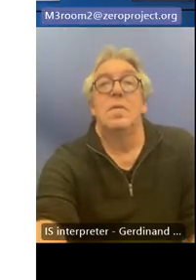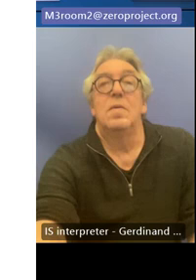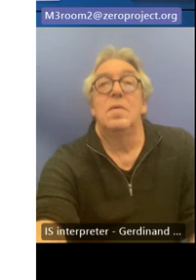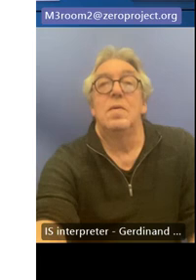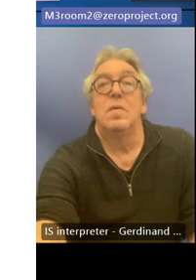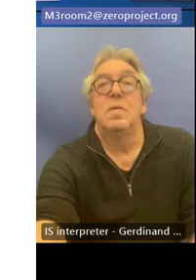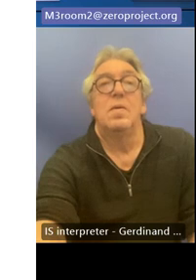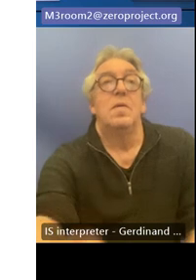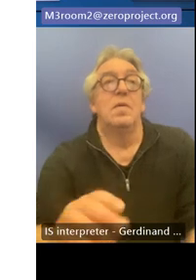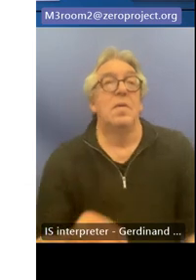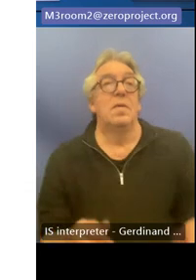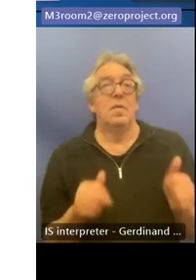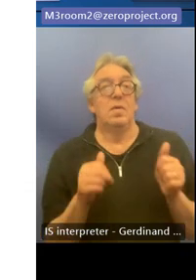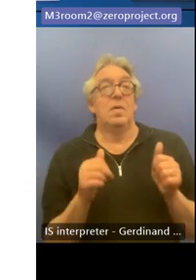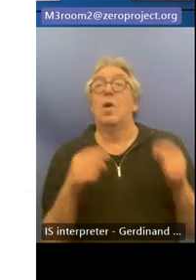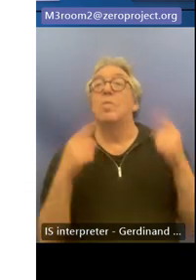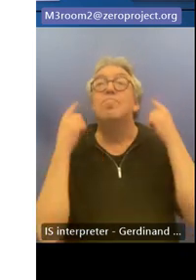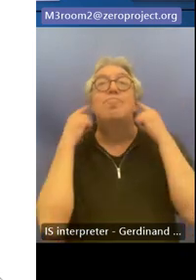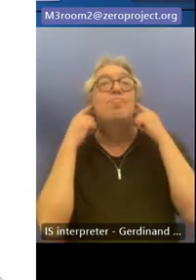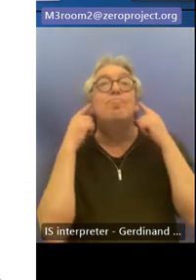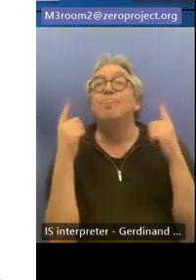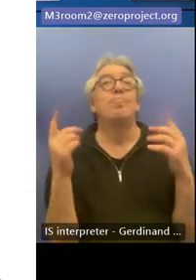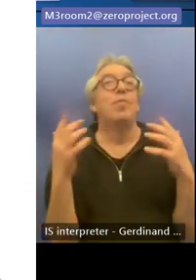Okay, the audio is not working again.